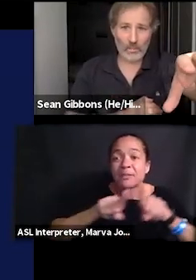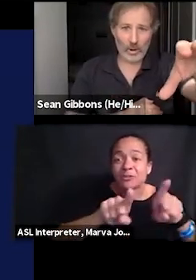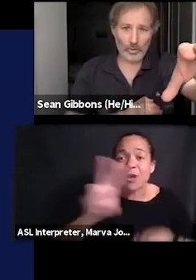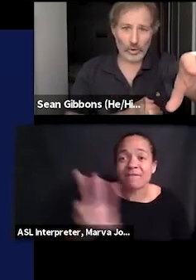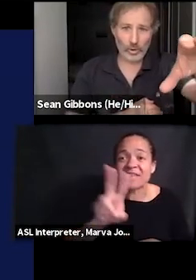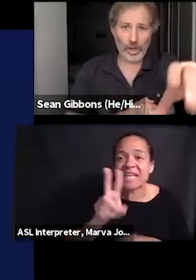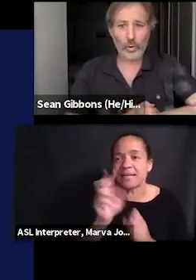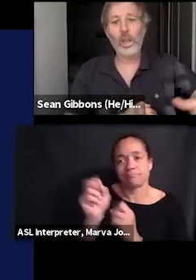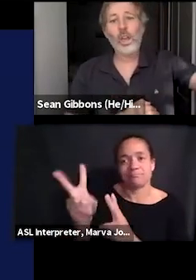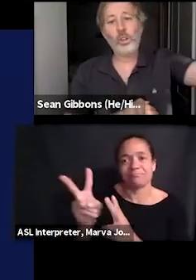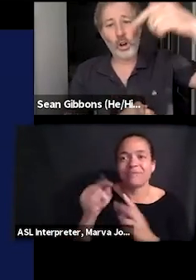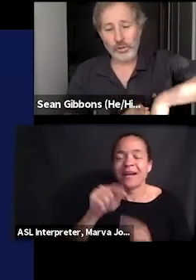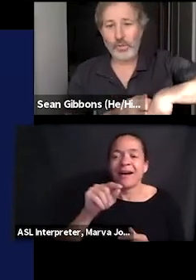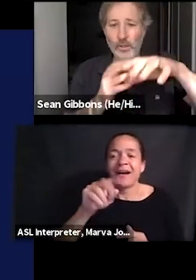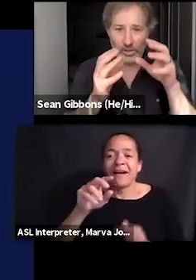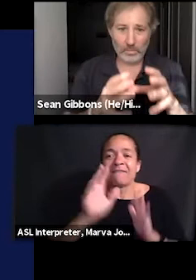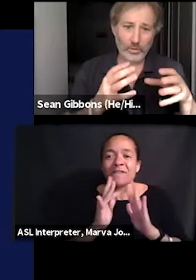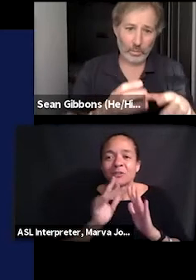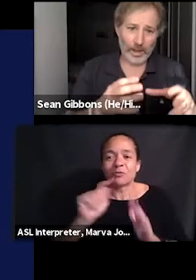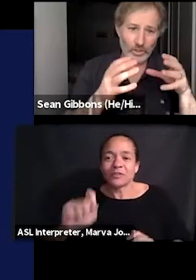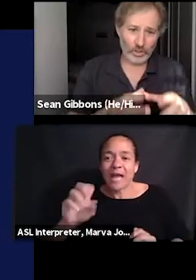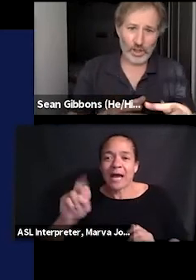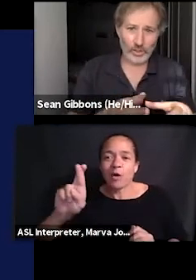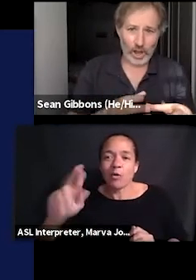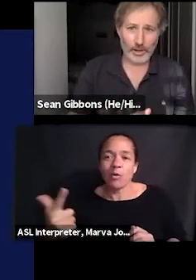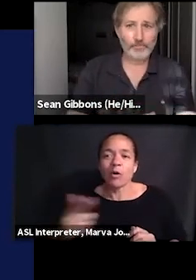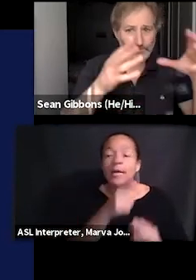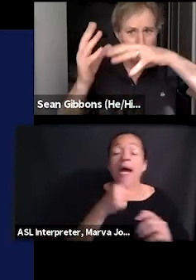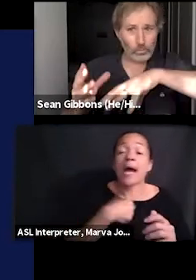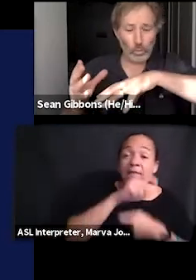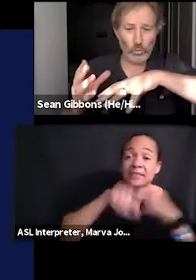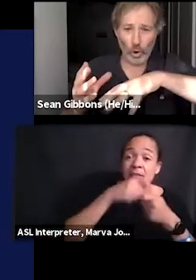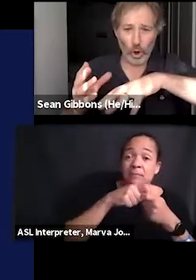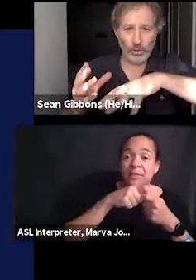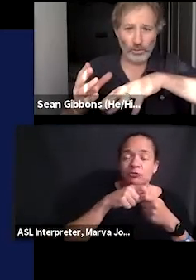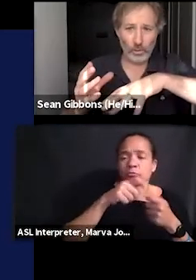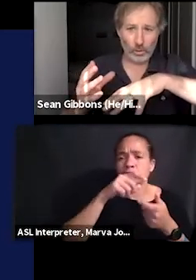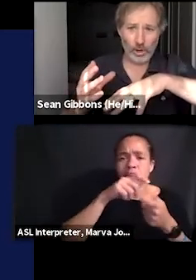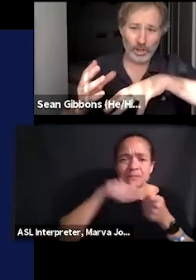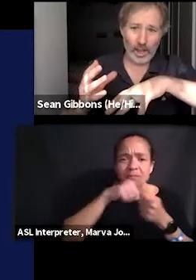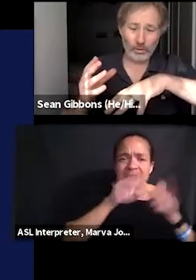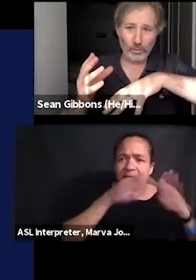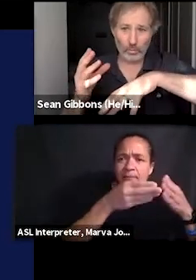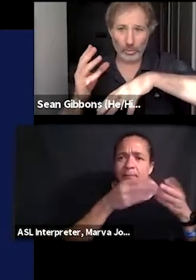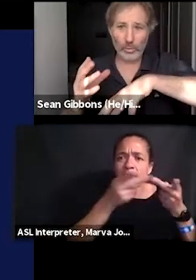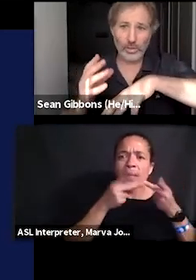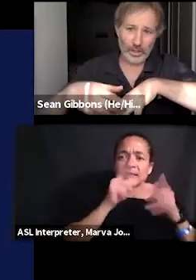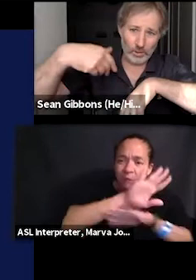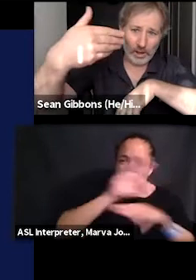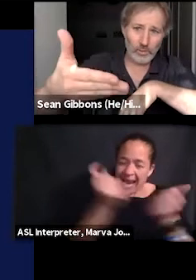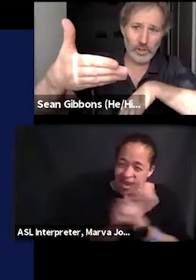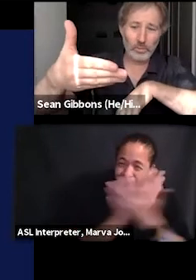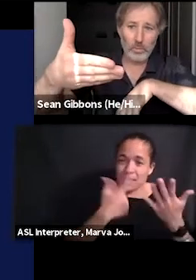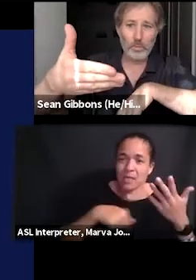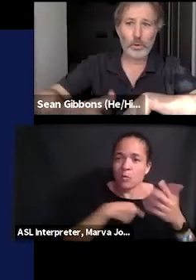on comnetworkvirtual.org. You can also find there's a special page set aside for all the stuff that we're creating together. So most recently, that was